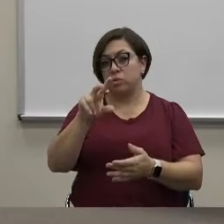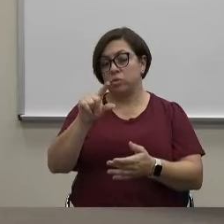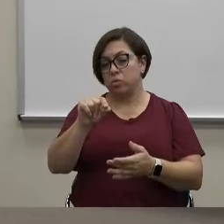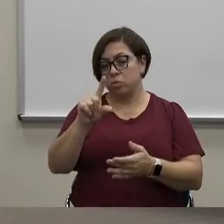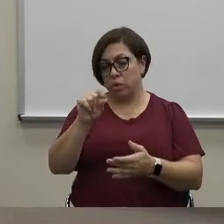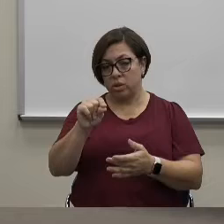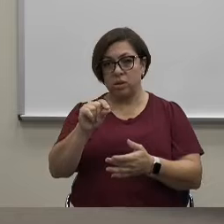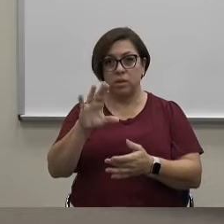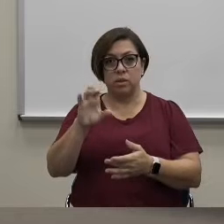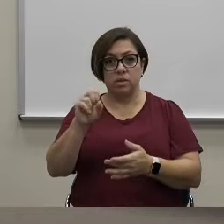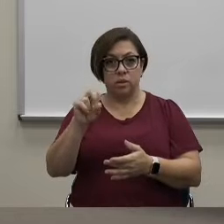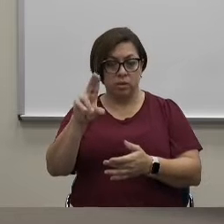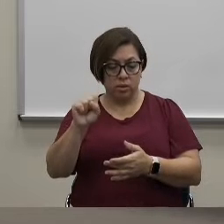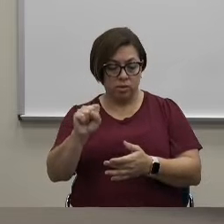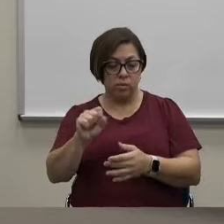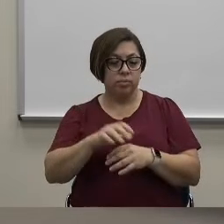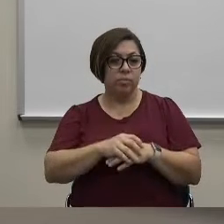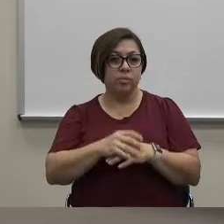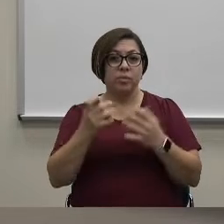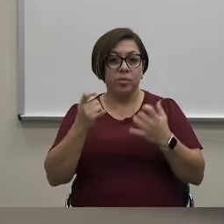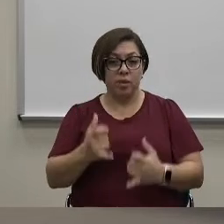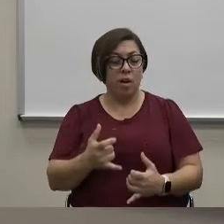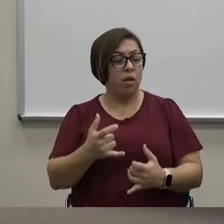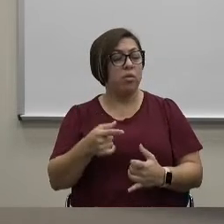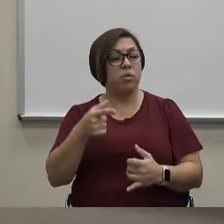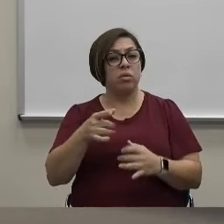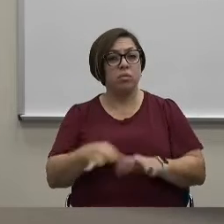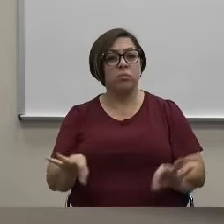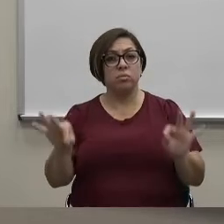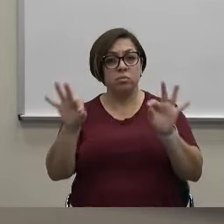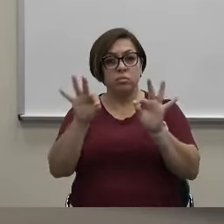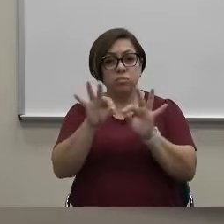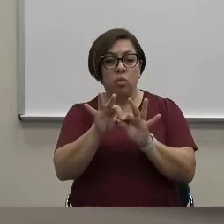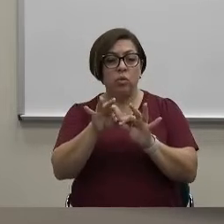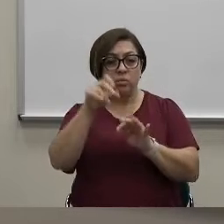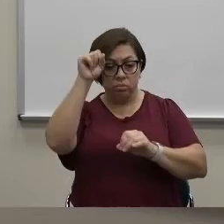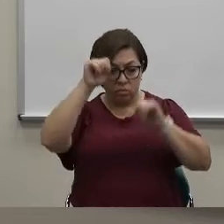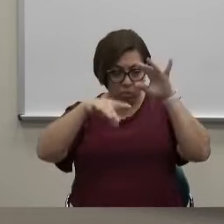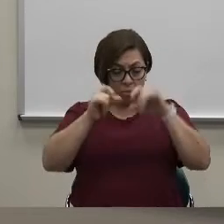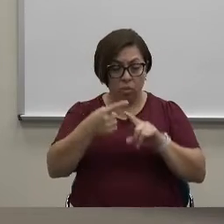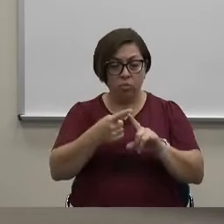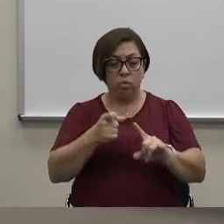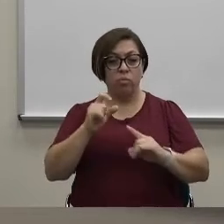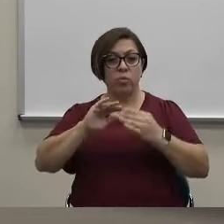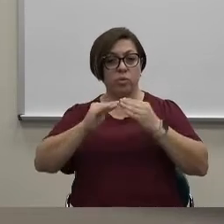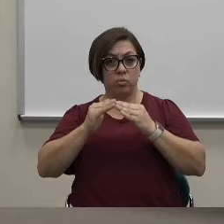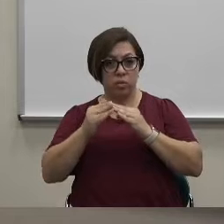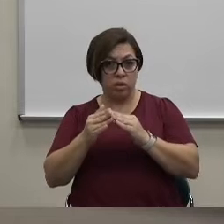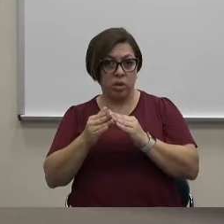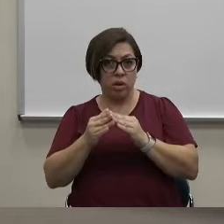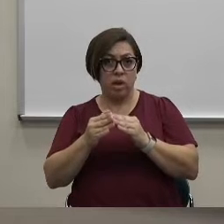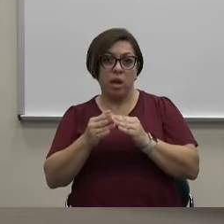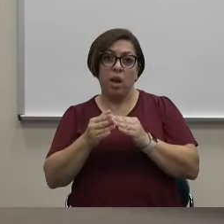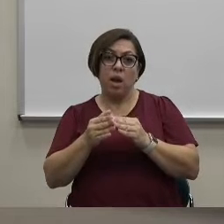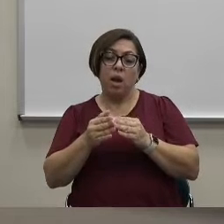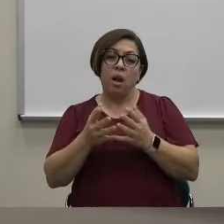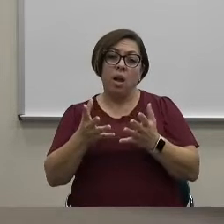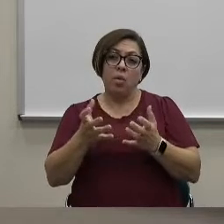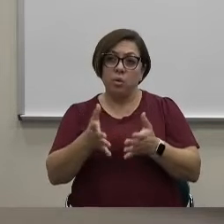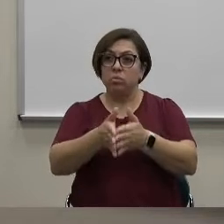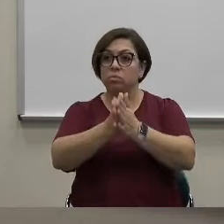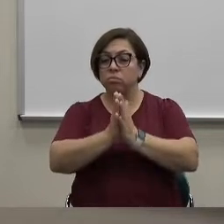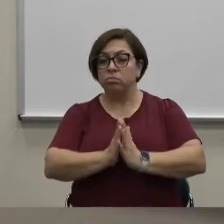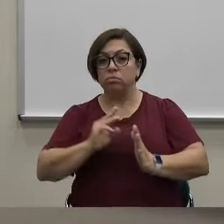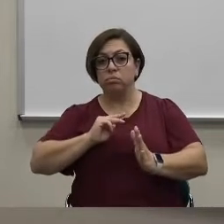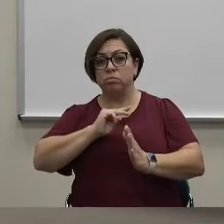has stressed its interest in and the importance of input from the community and has asked that we get members of the community to come in and